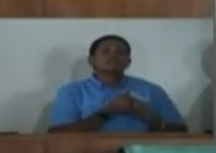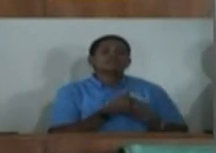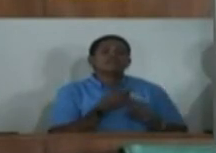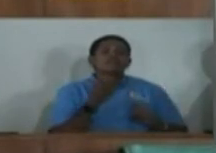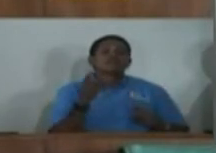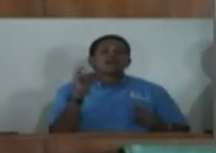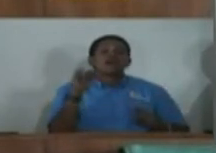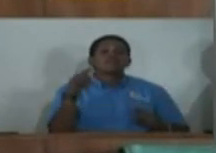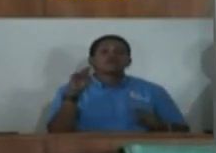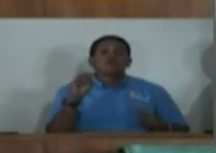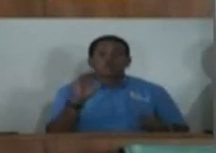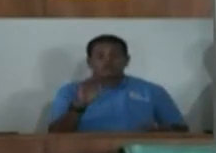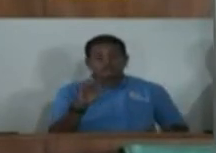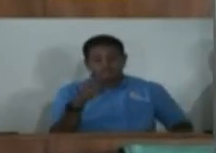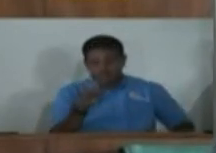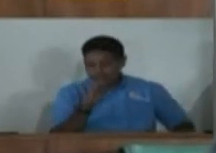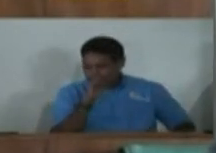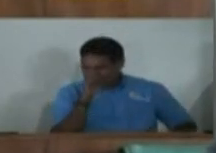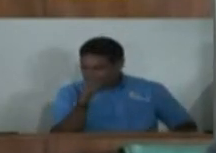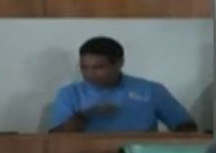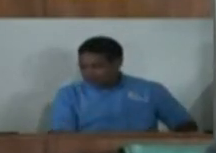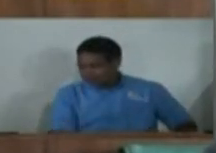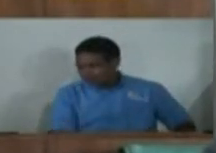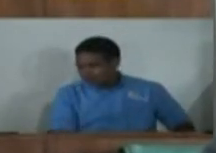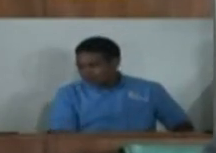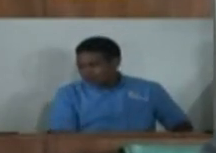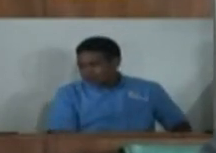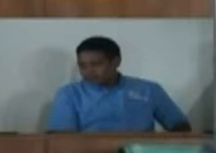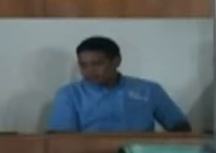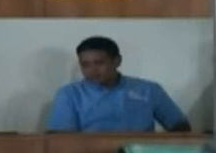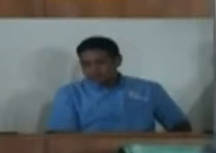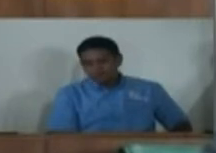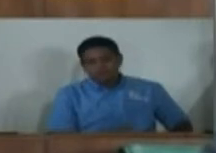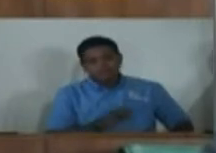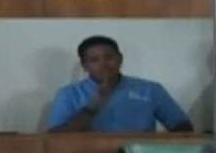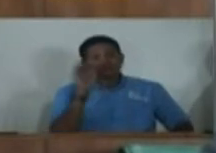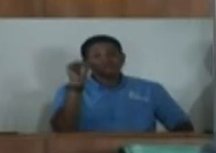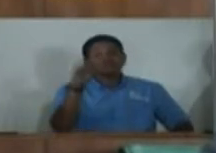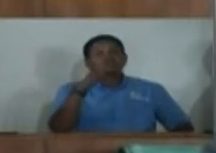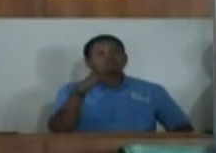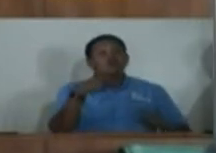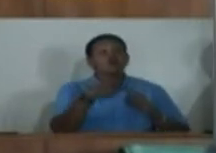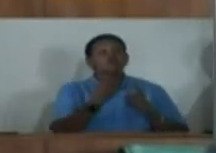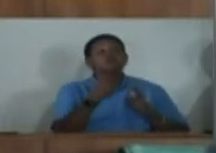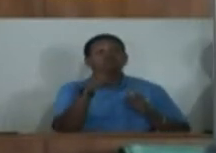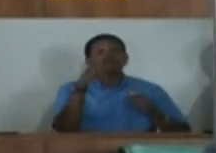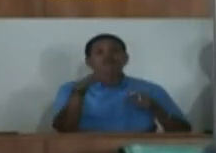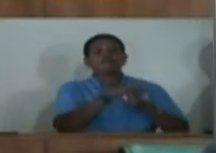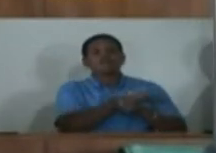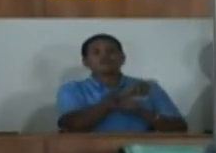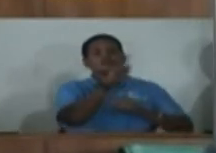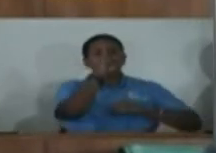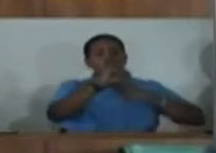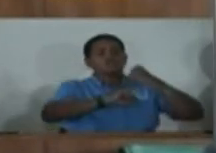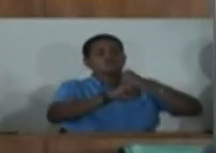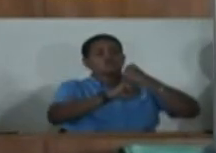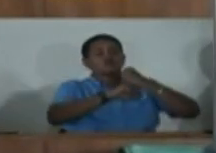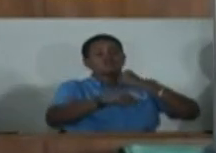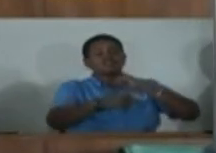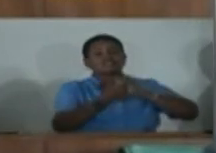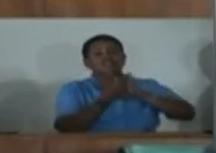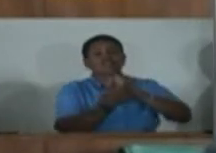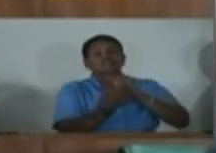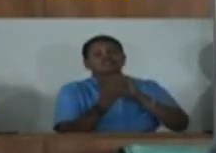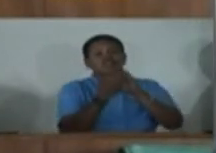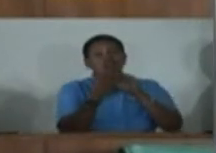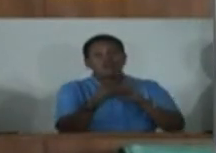that aspect of IP. So I want to point out that the opposition fully supports this legislation. It has